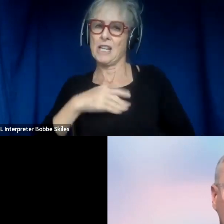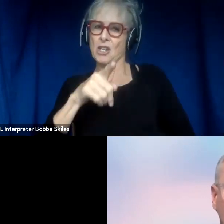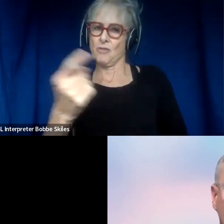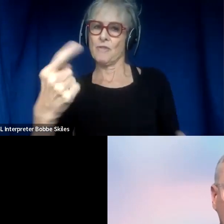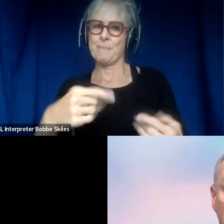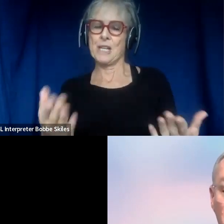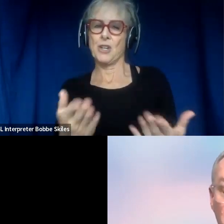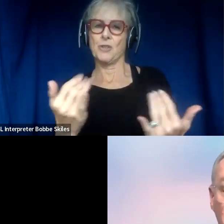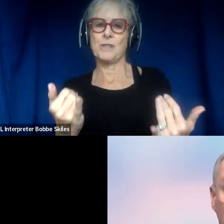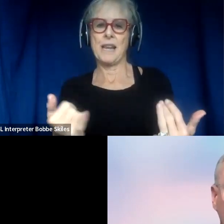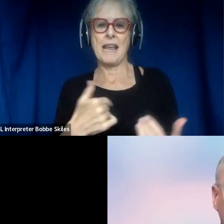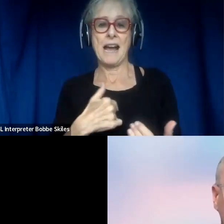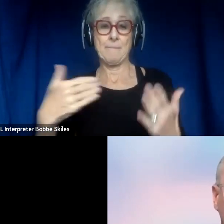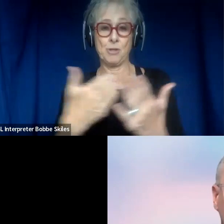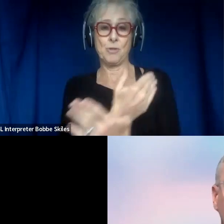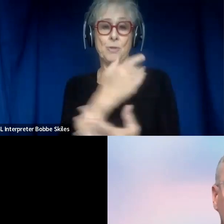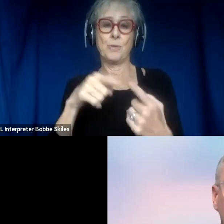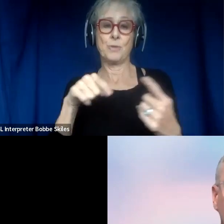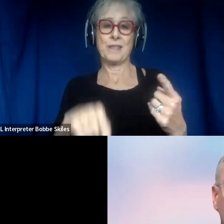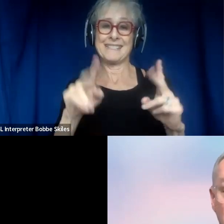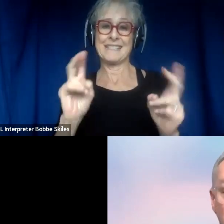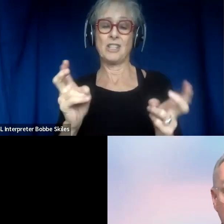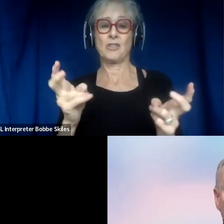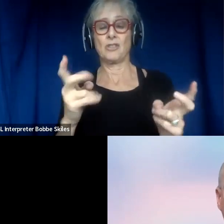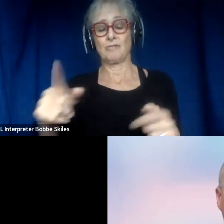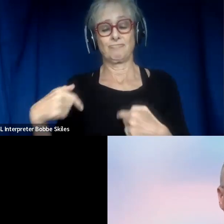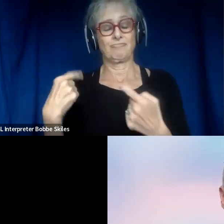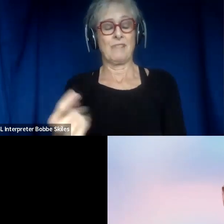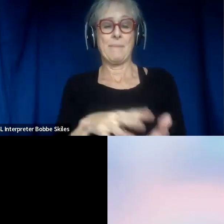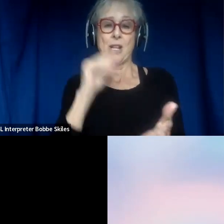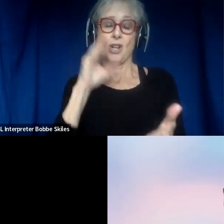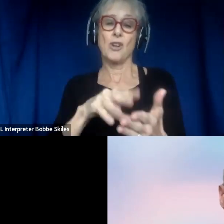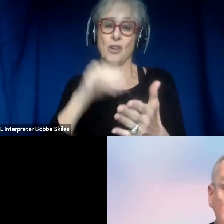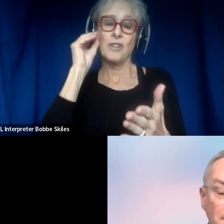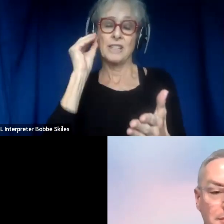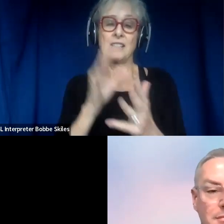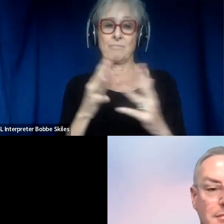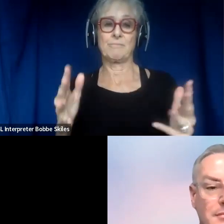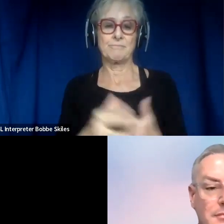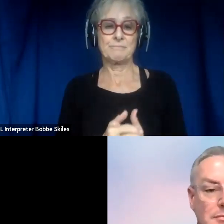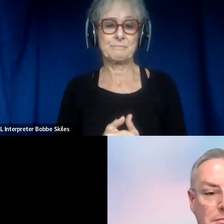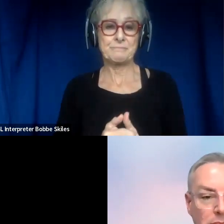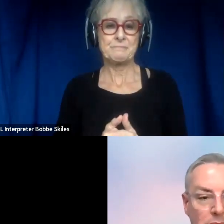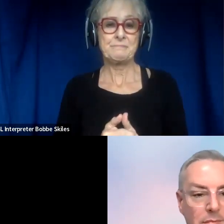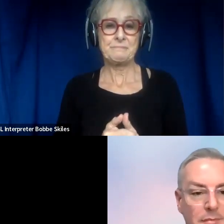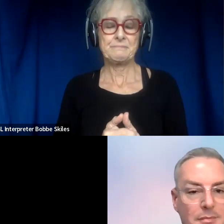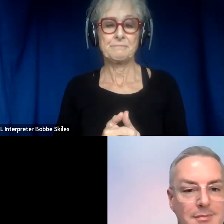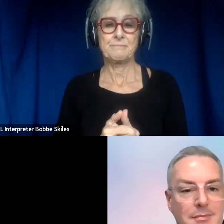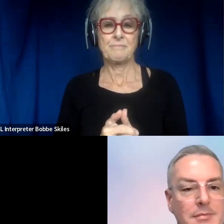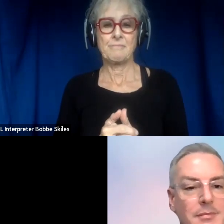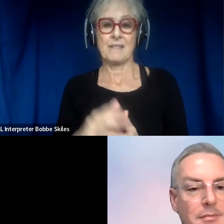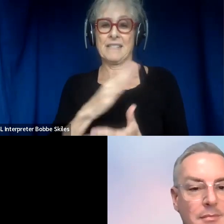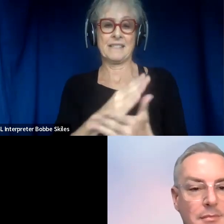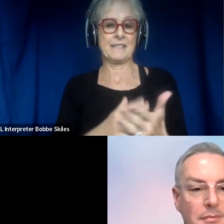today. I am new to this issue and have been learning quite a bit, and some of